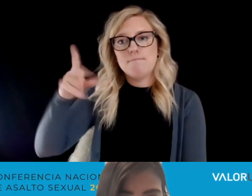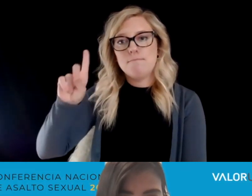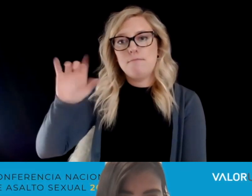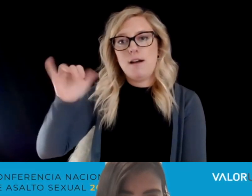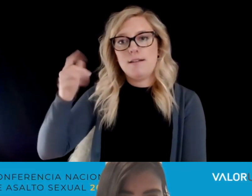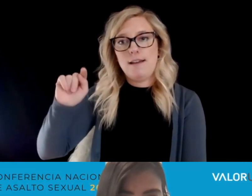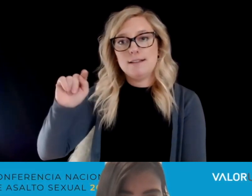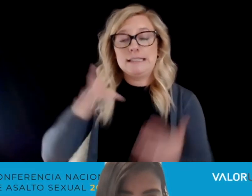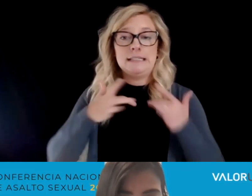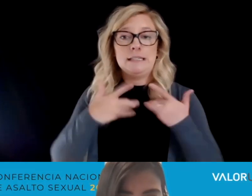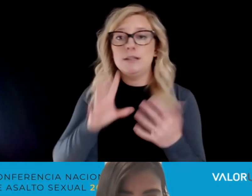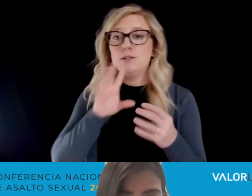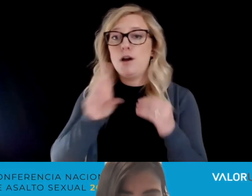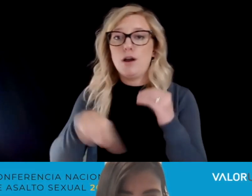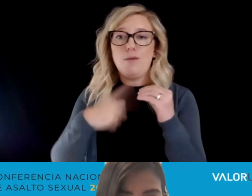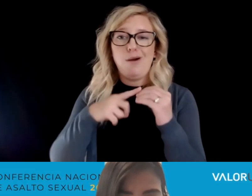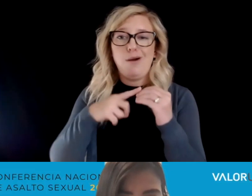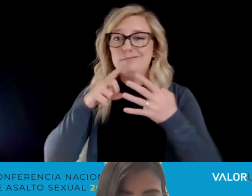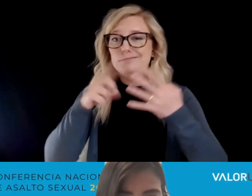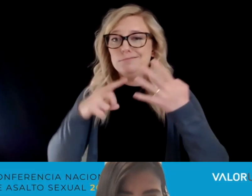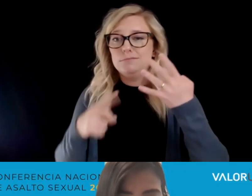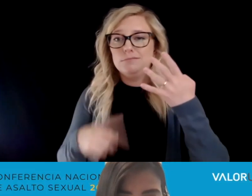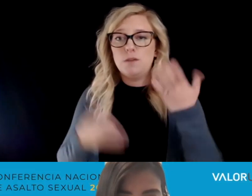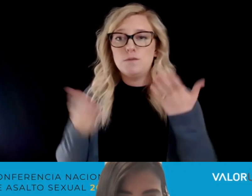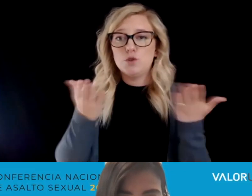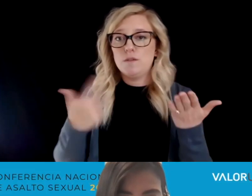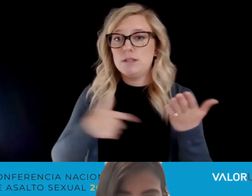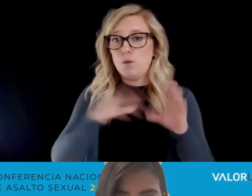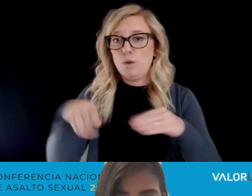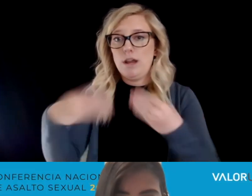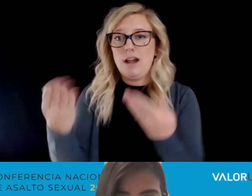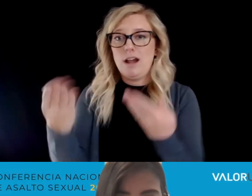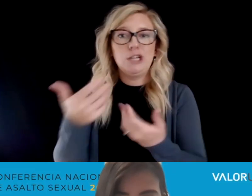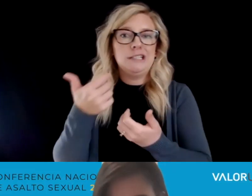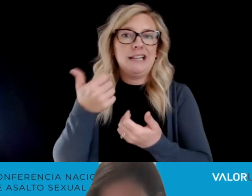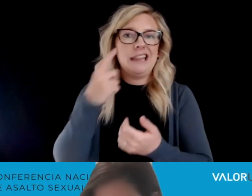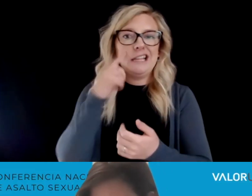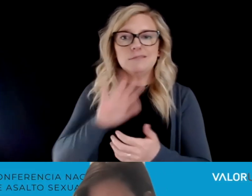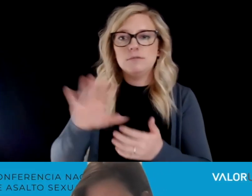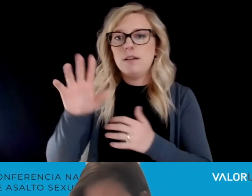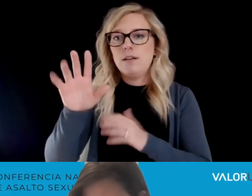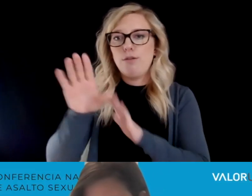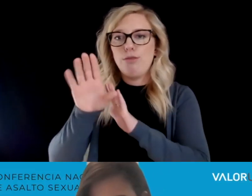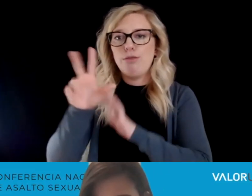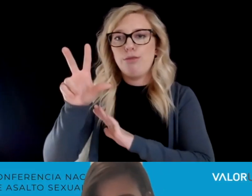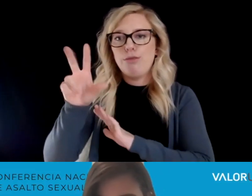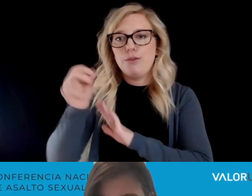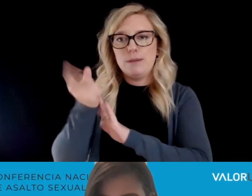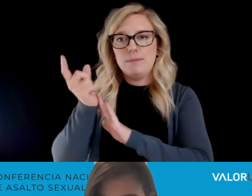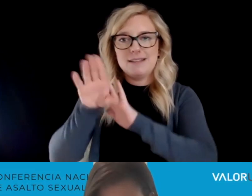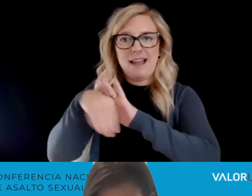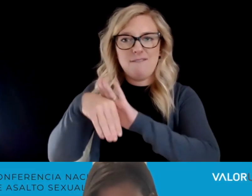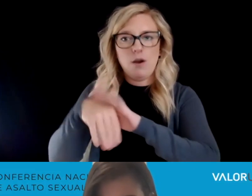about all the different services that we offer. It's about 30 minutes long. And I will discuss some of the nationwide